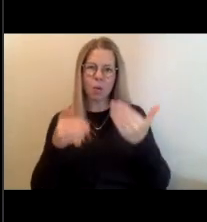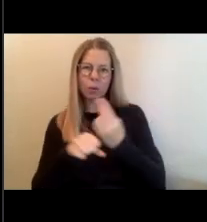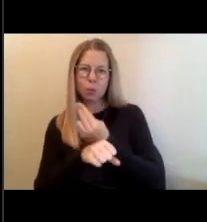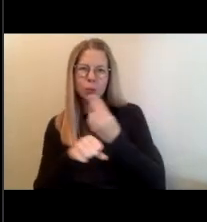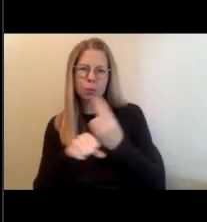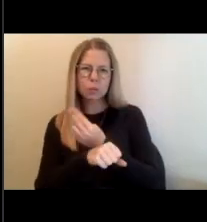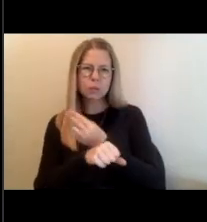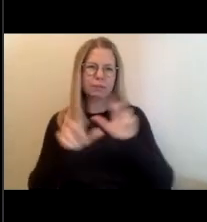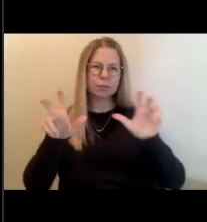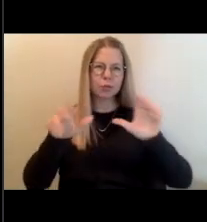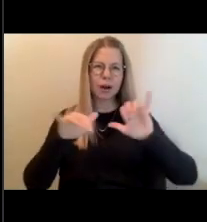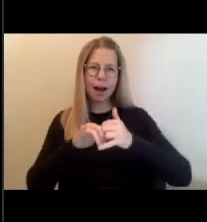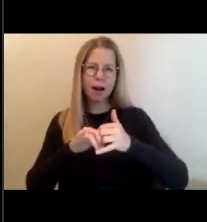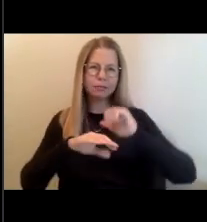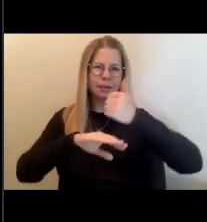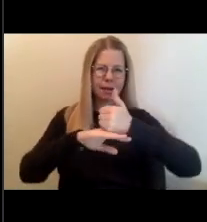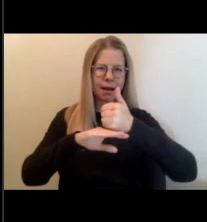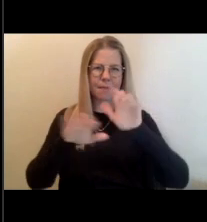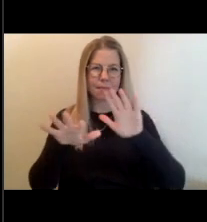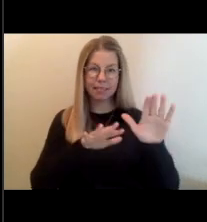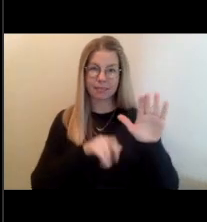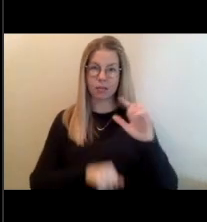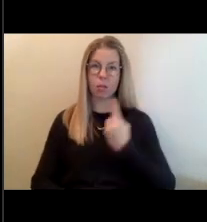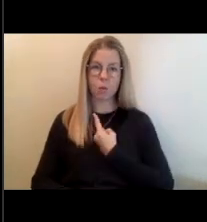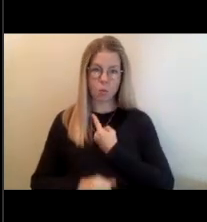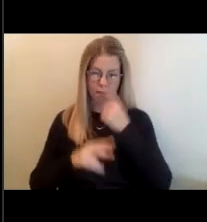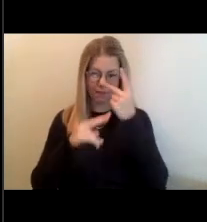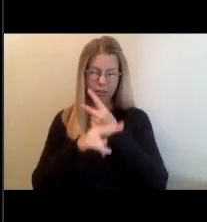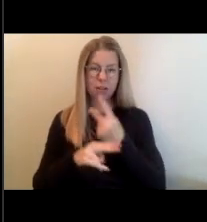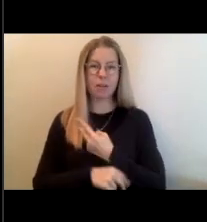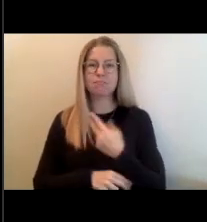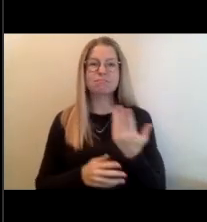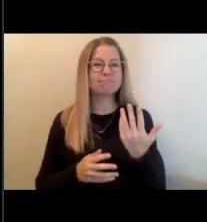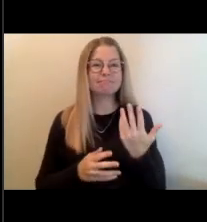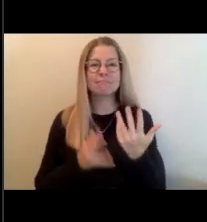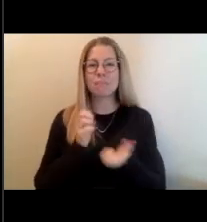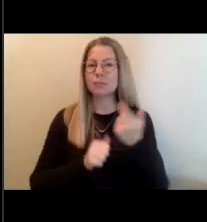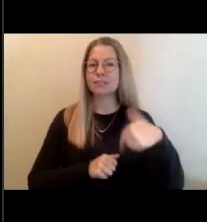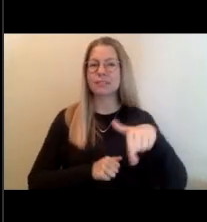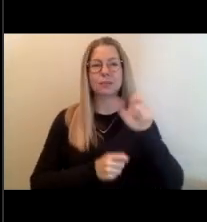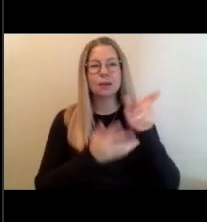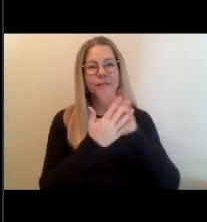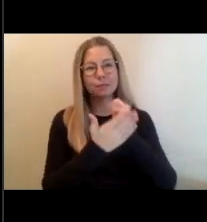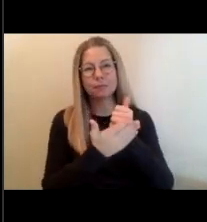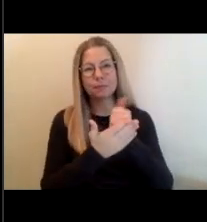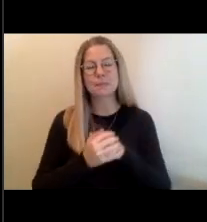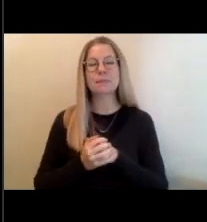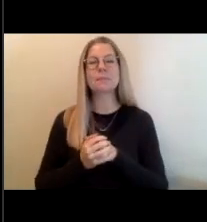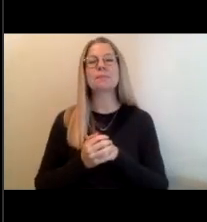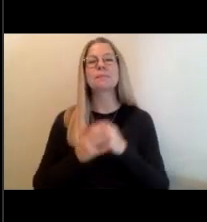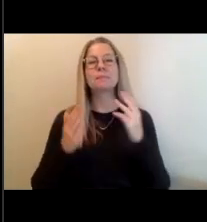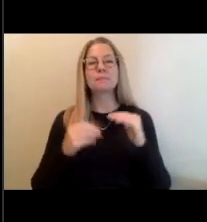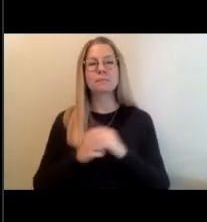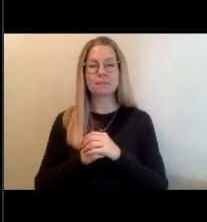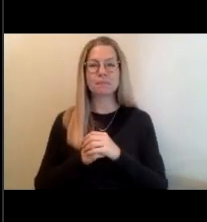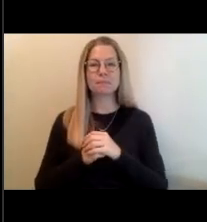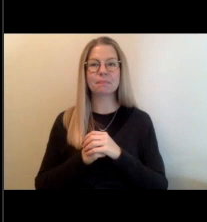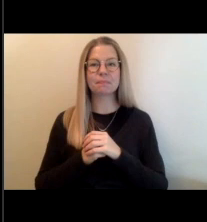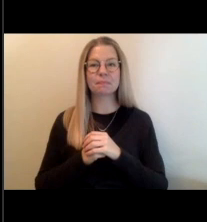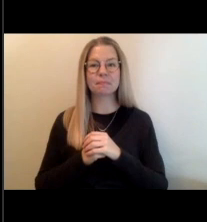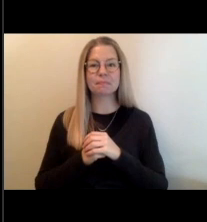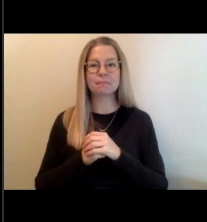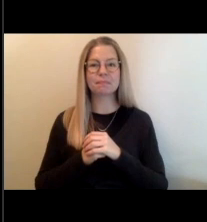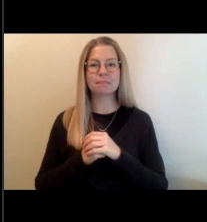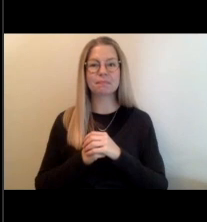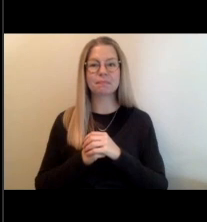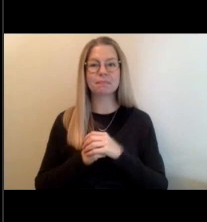up, how to get it started, what to do. Learn something new. That might go for the digital things too. But in our case, it